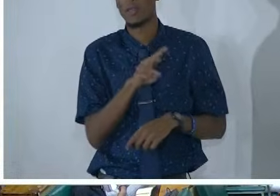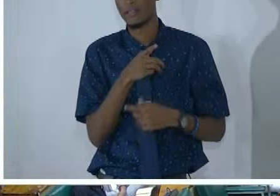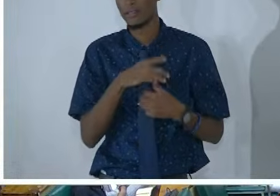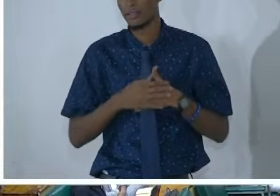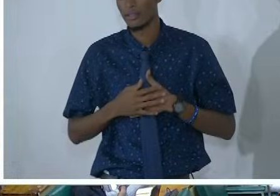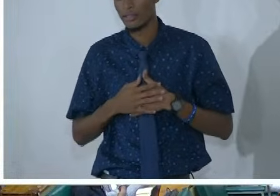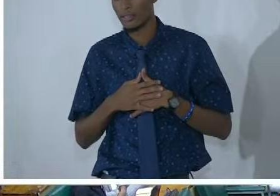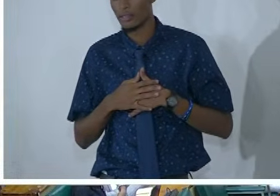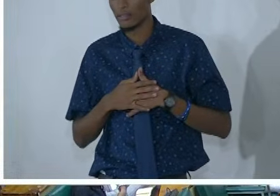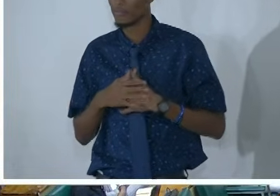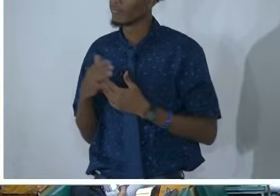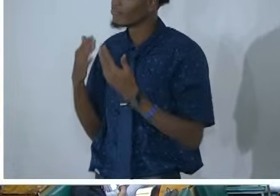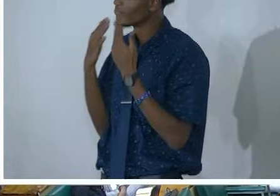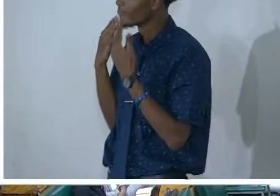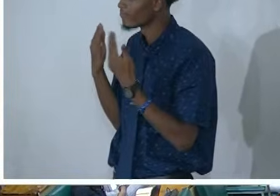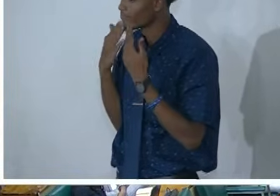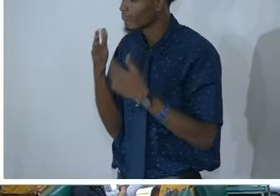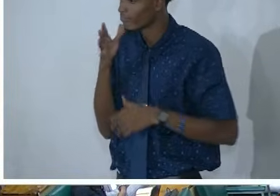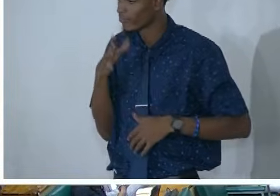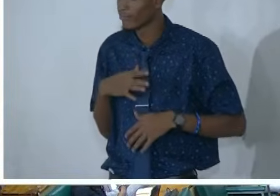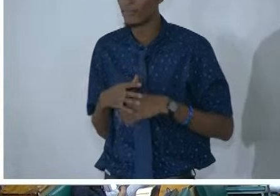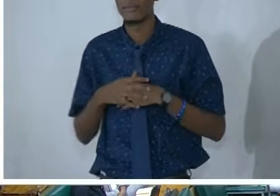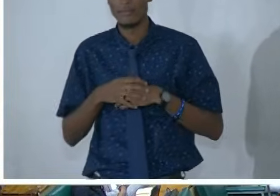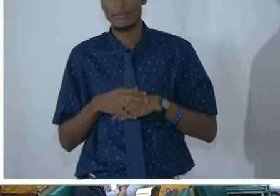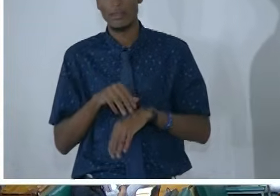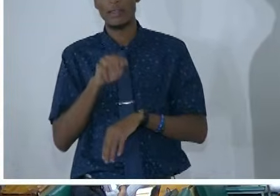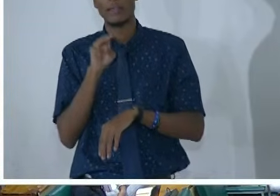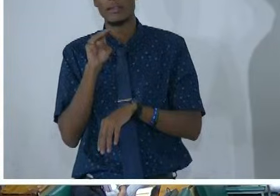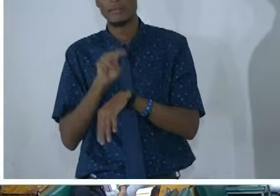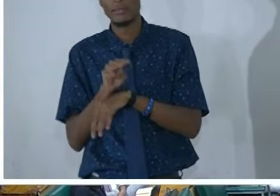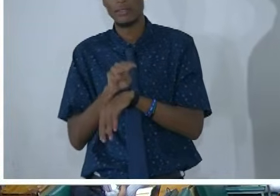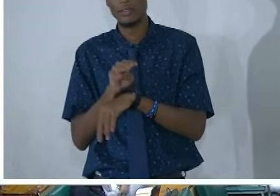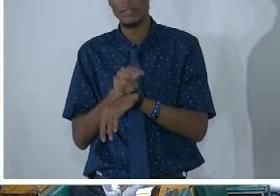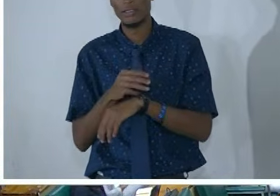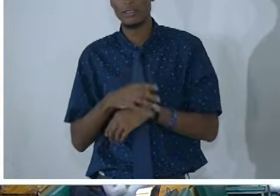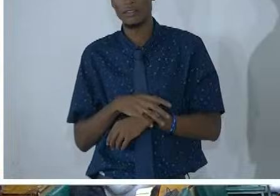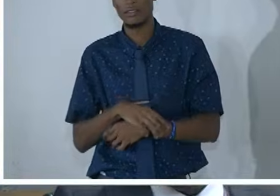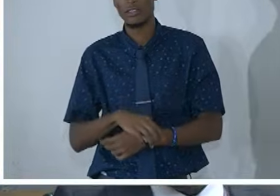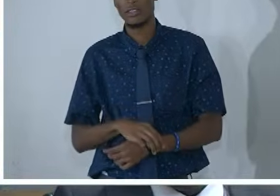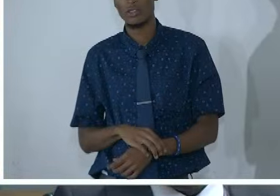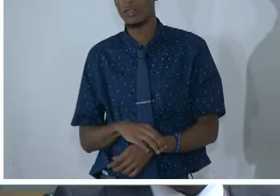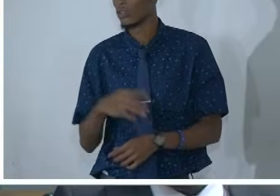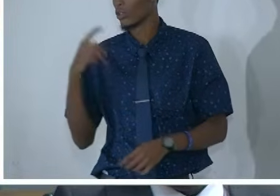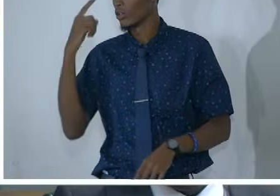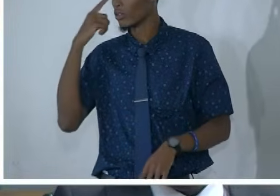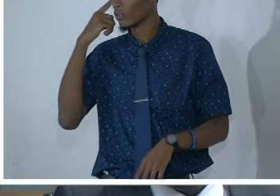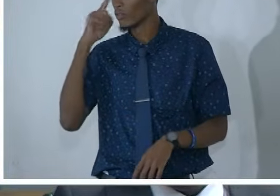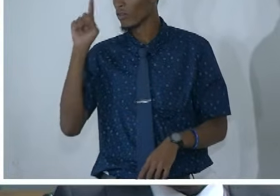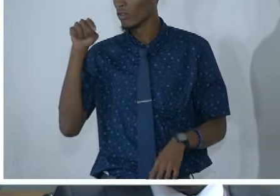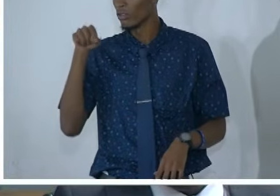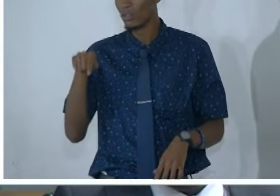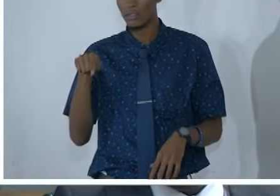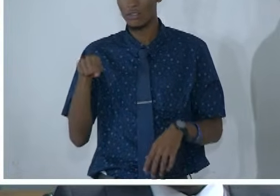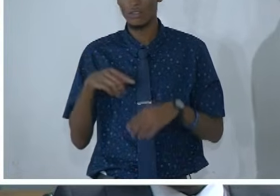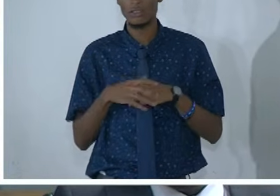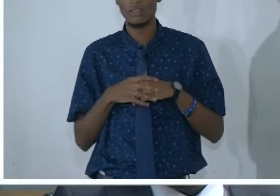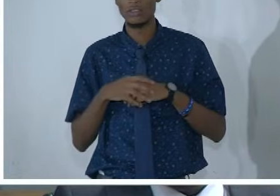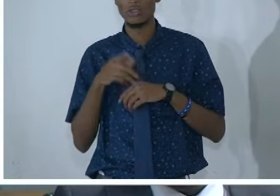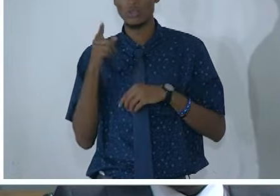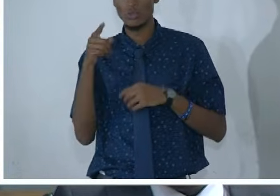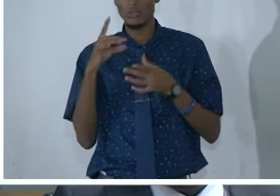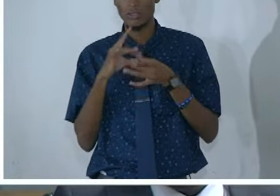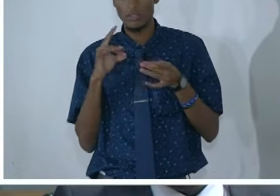Speaker. Minister, in respect of the outstanding titles, you